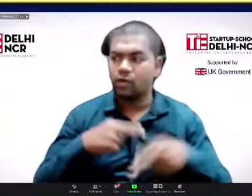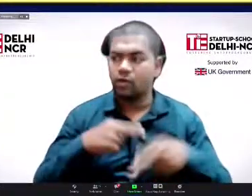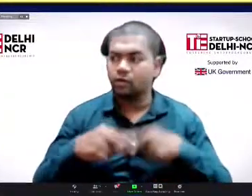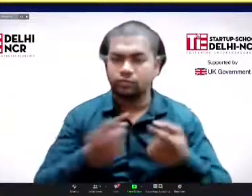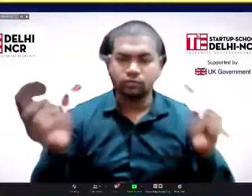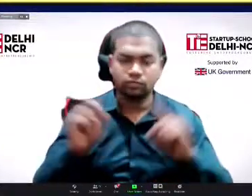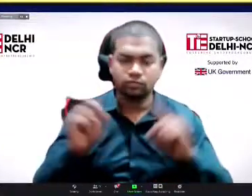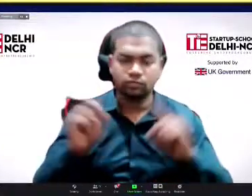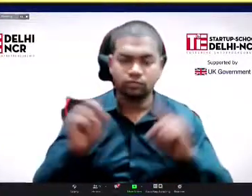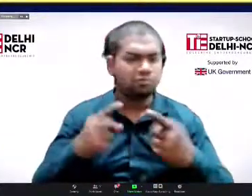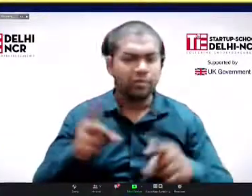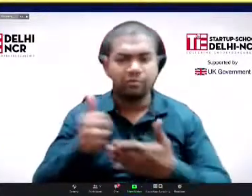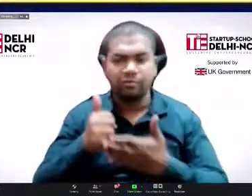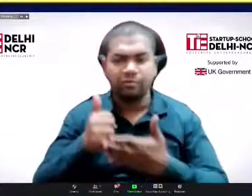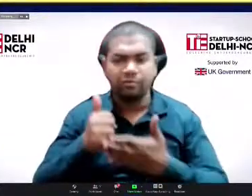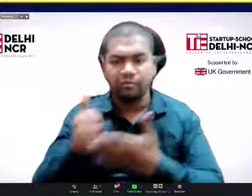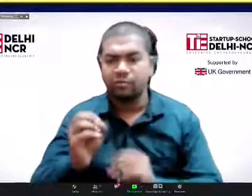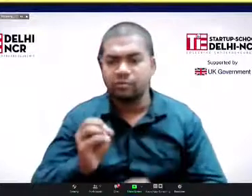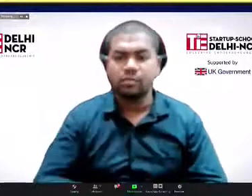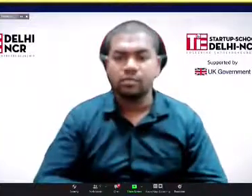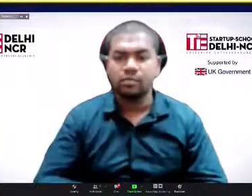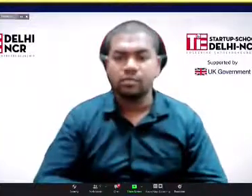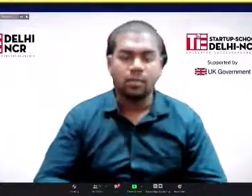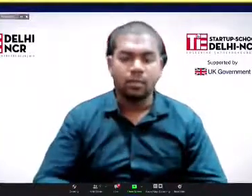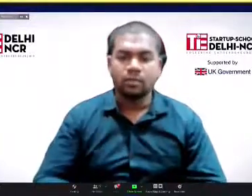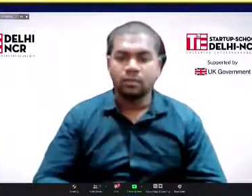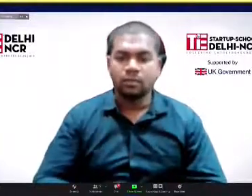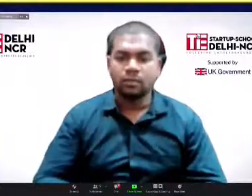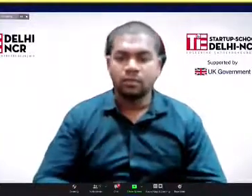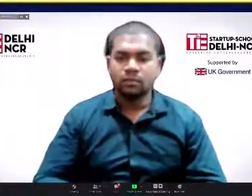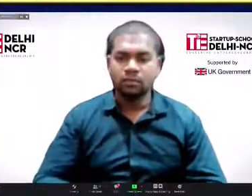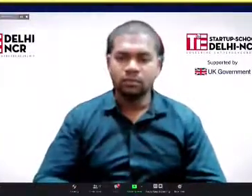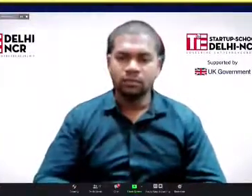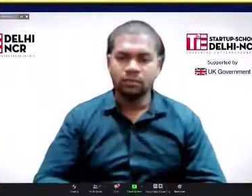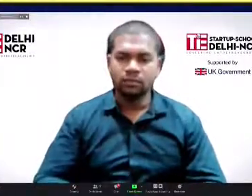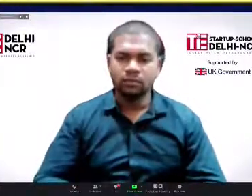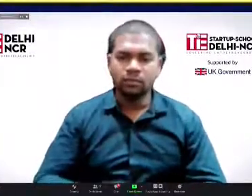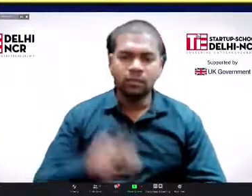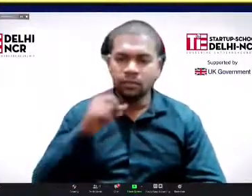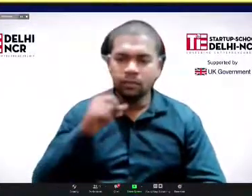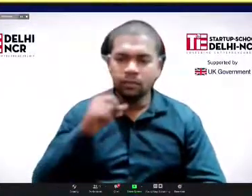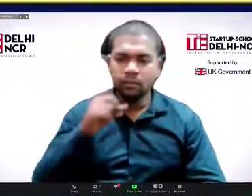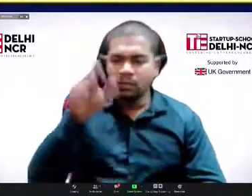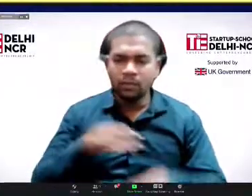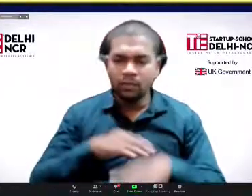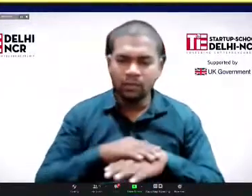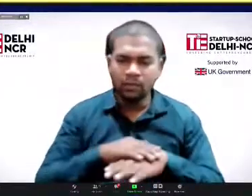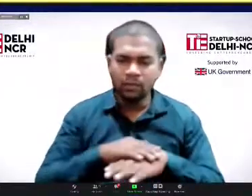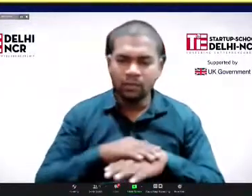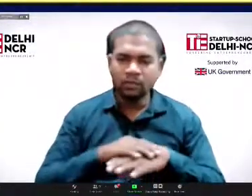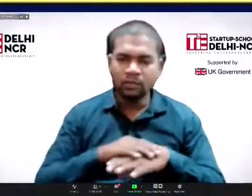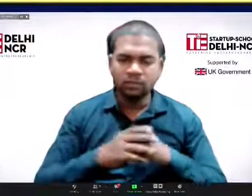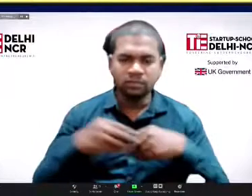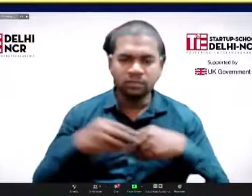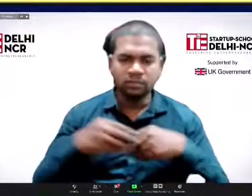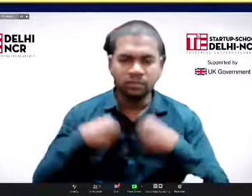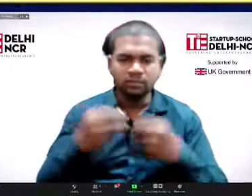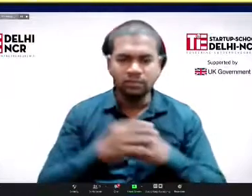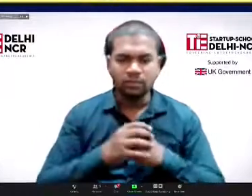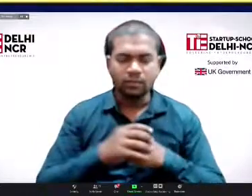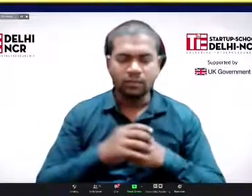help. So we felt that the fundamental insight here is that she needs service. So can